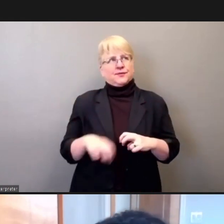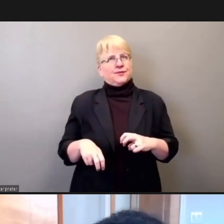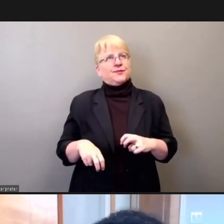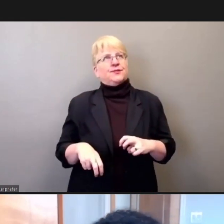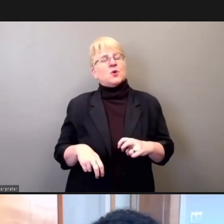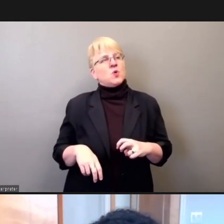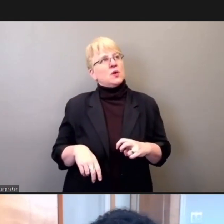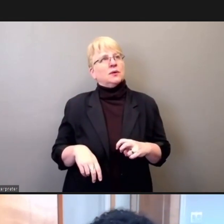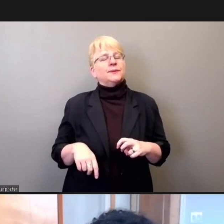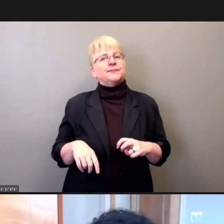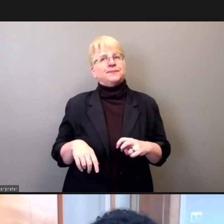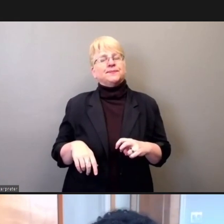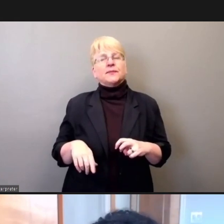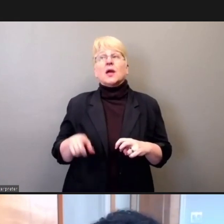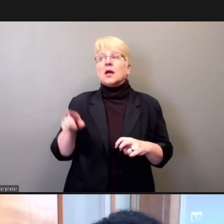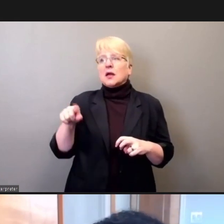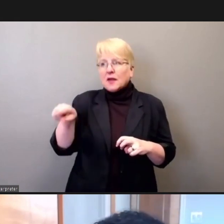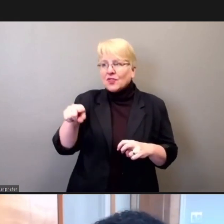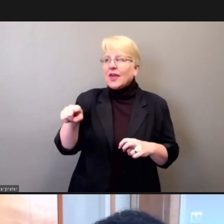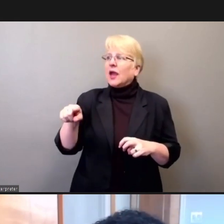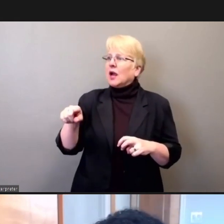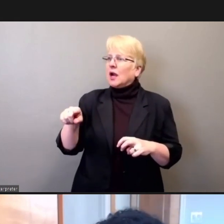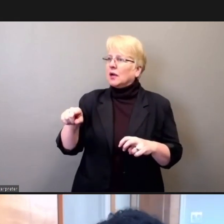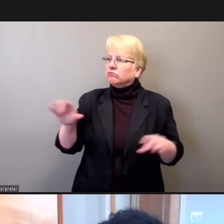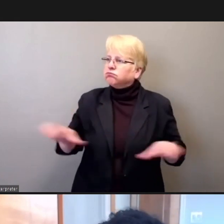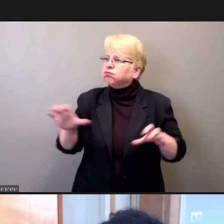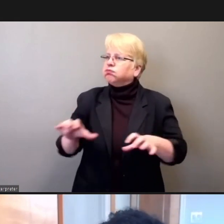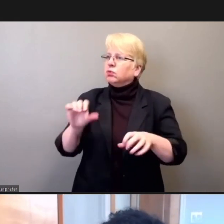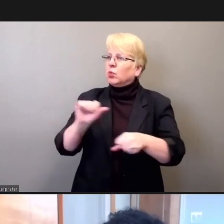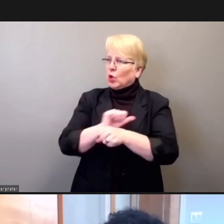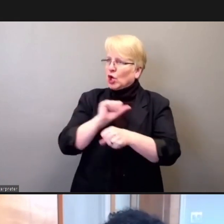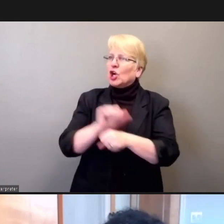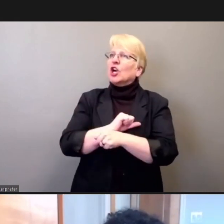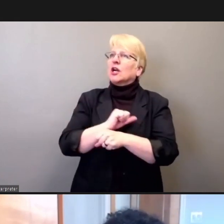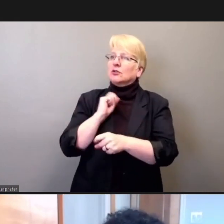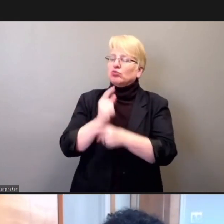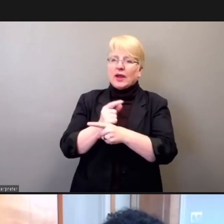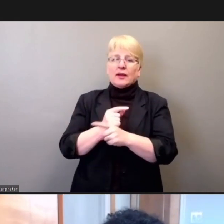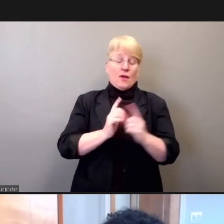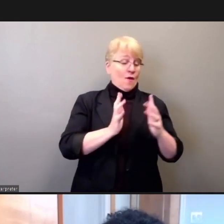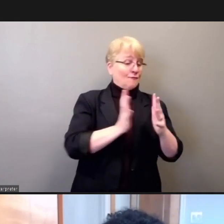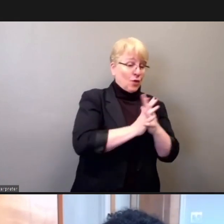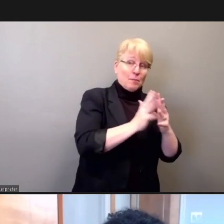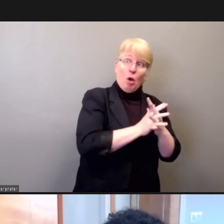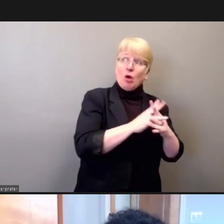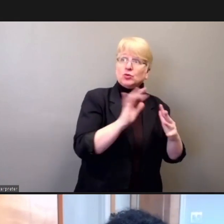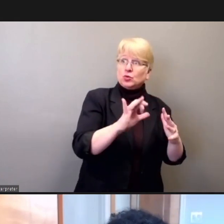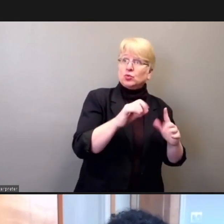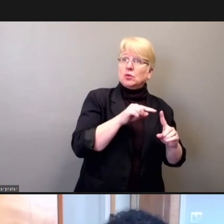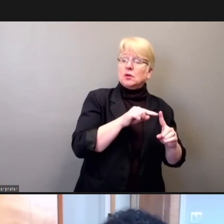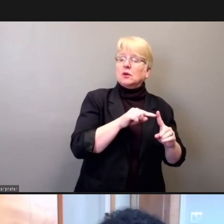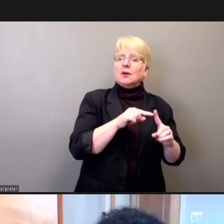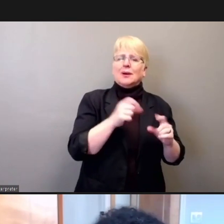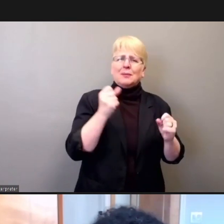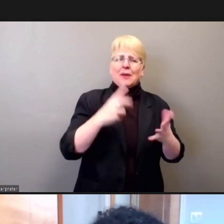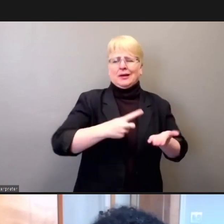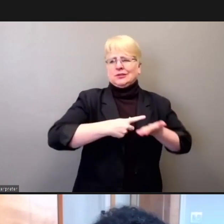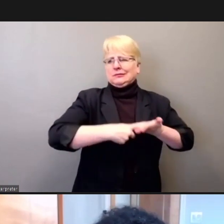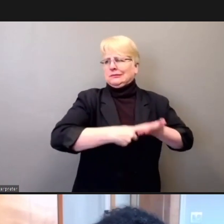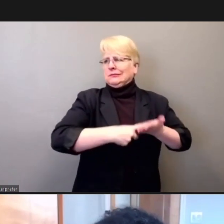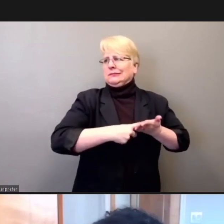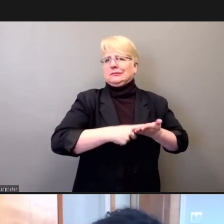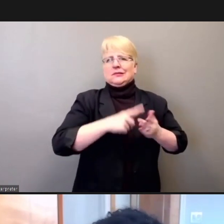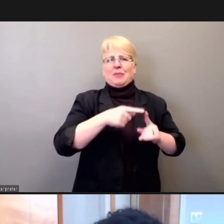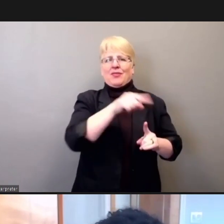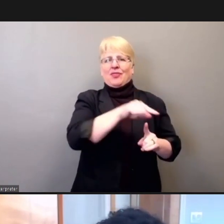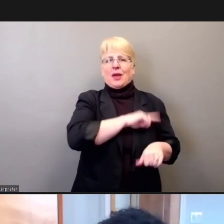they're doing productive work, right? So even in the football effort, although lots of debate about being in